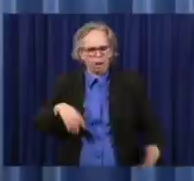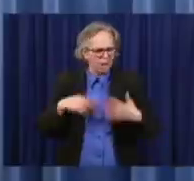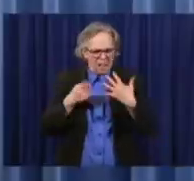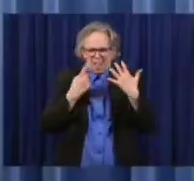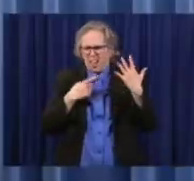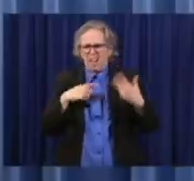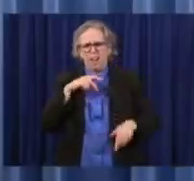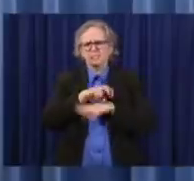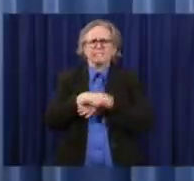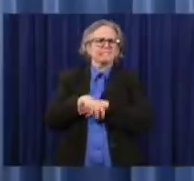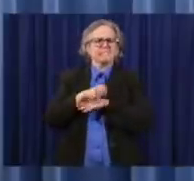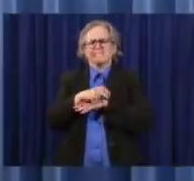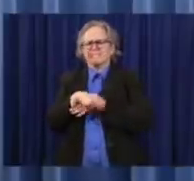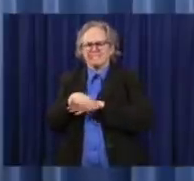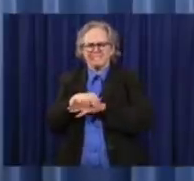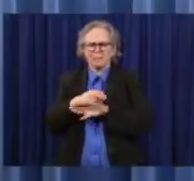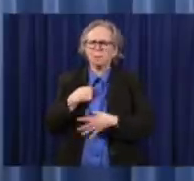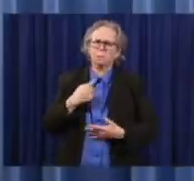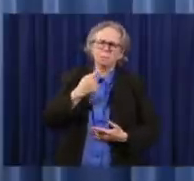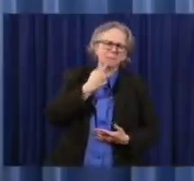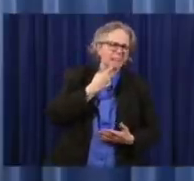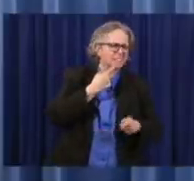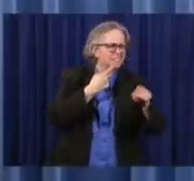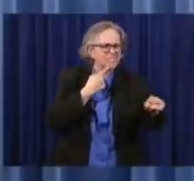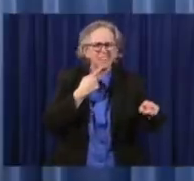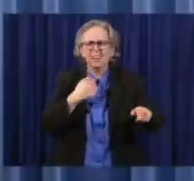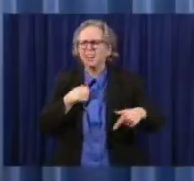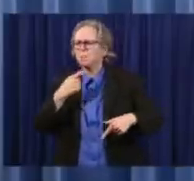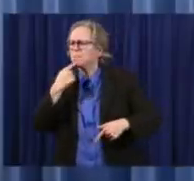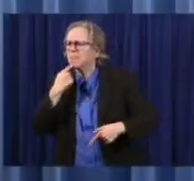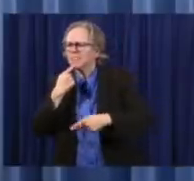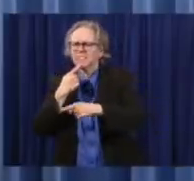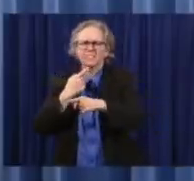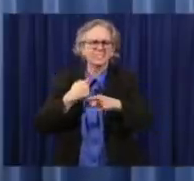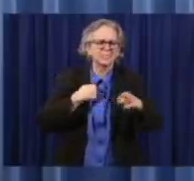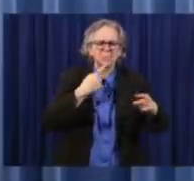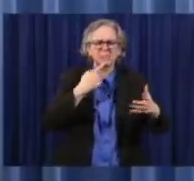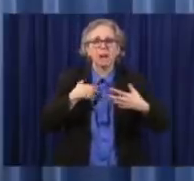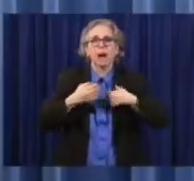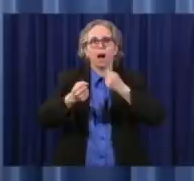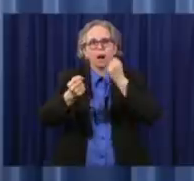Each one of us misses different things, and I get it.